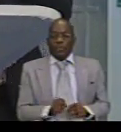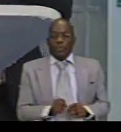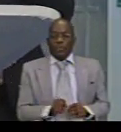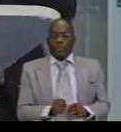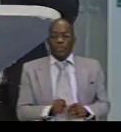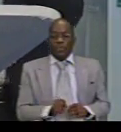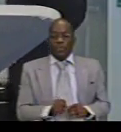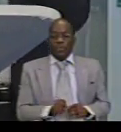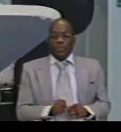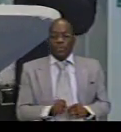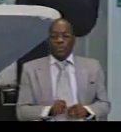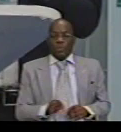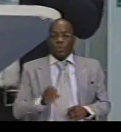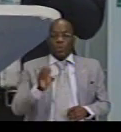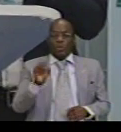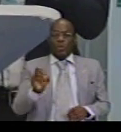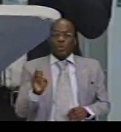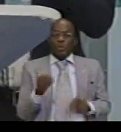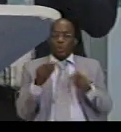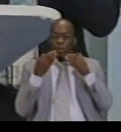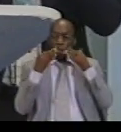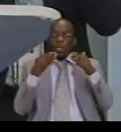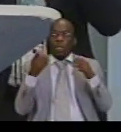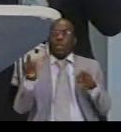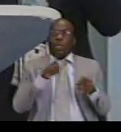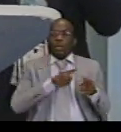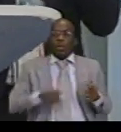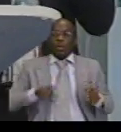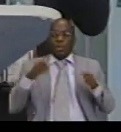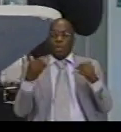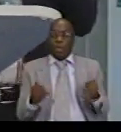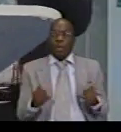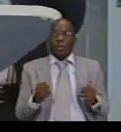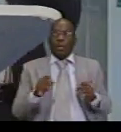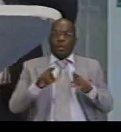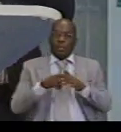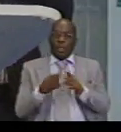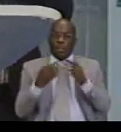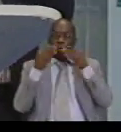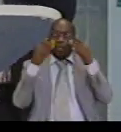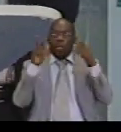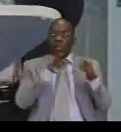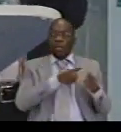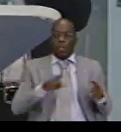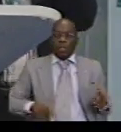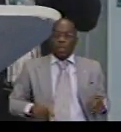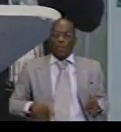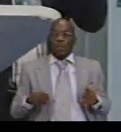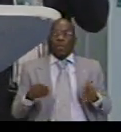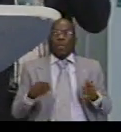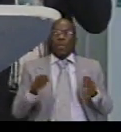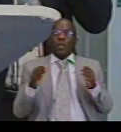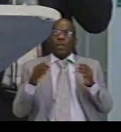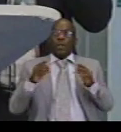So thank the Lord now. So start thanking the Lord. Start praising Him.